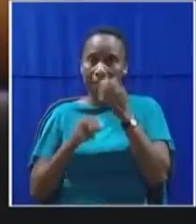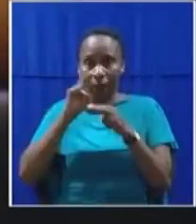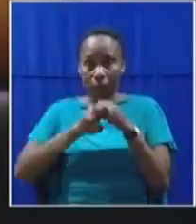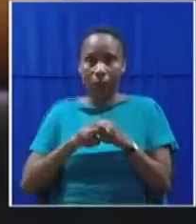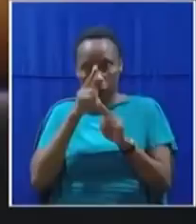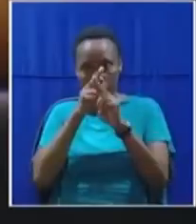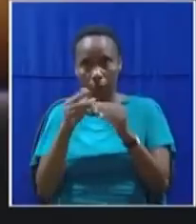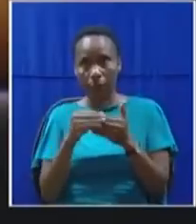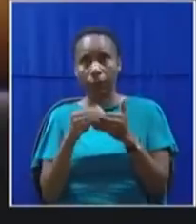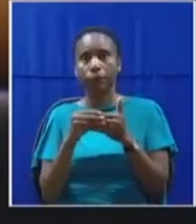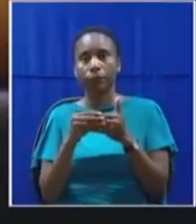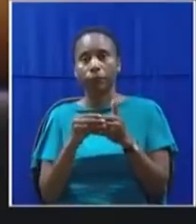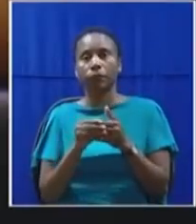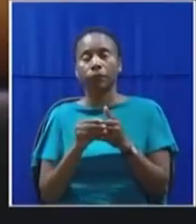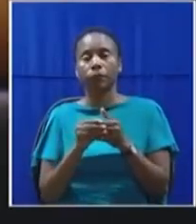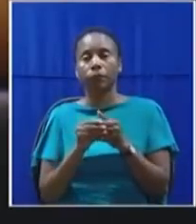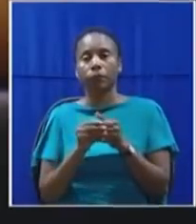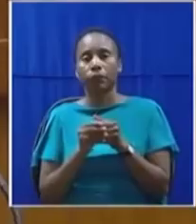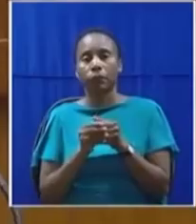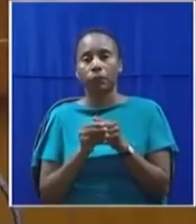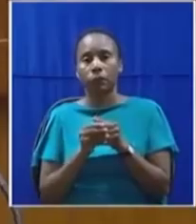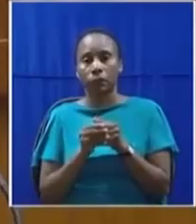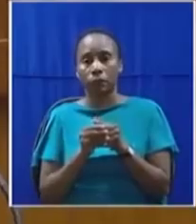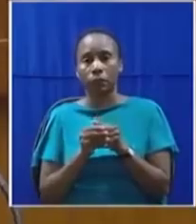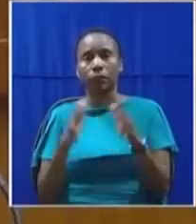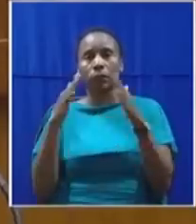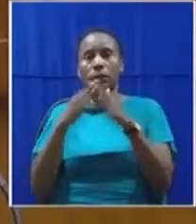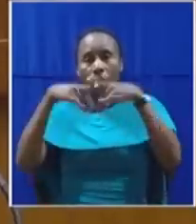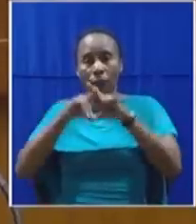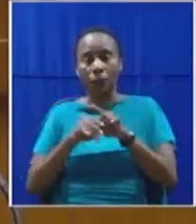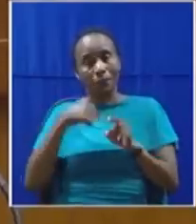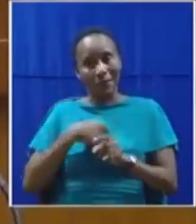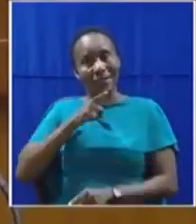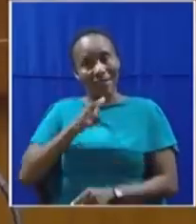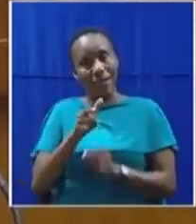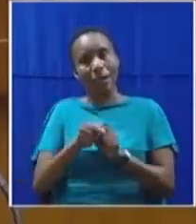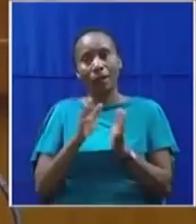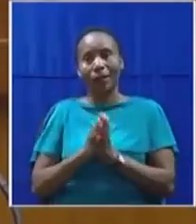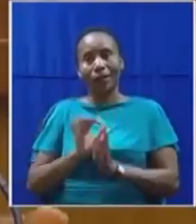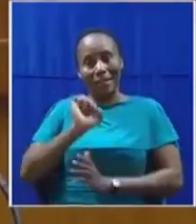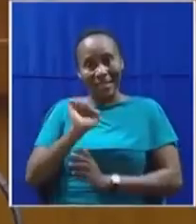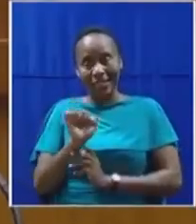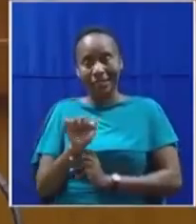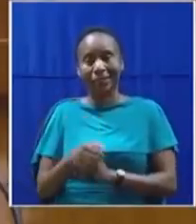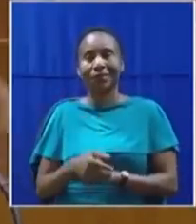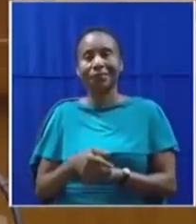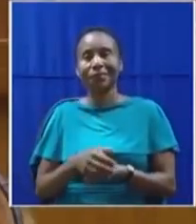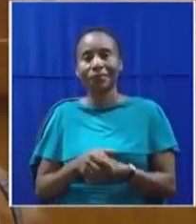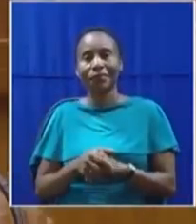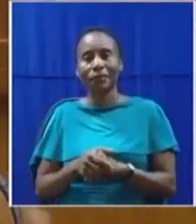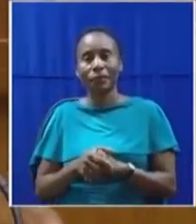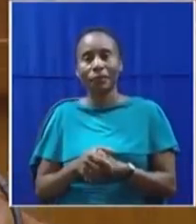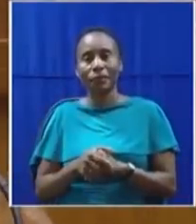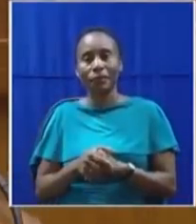member. House Chair, ndizabaxela indaba zabo, inyaniso emsulu ukuthi ubani ilungisi le nto siyithethayo.